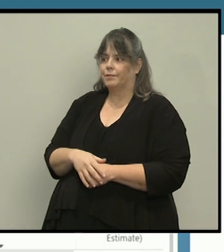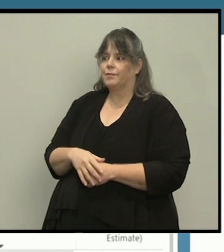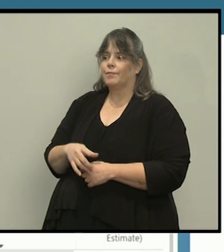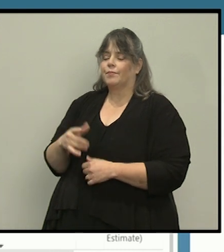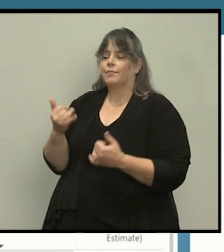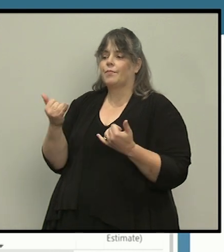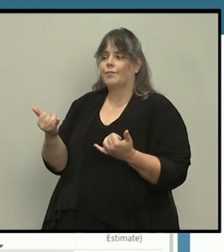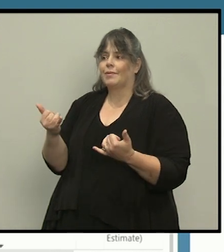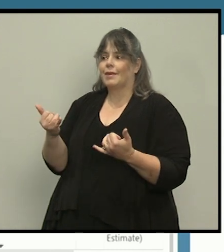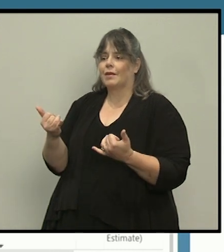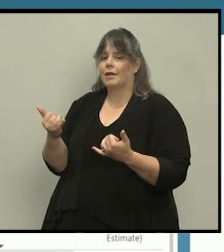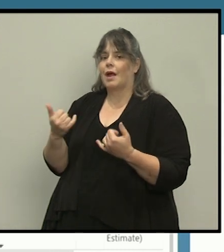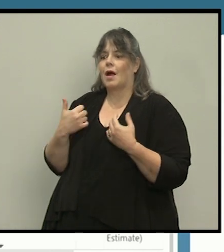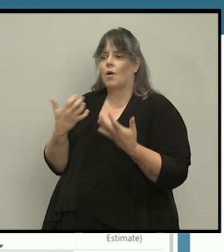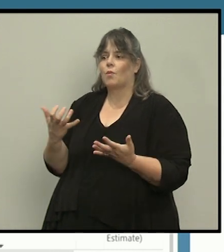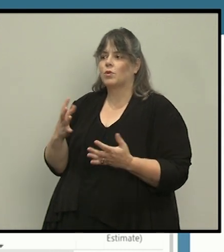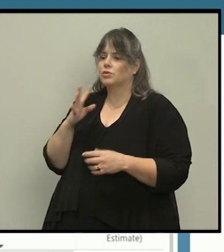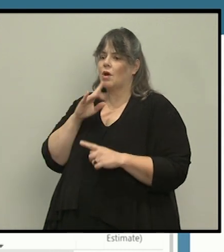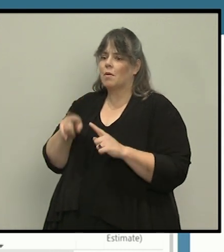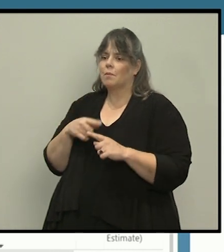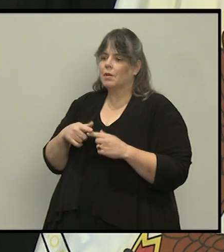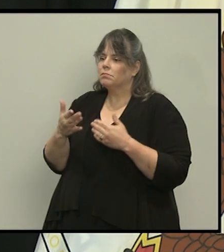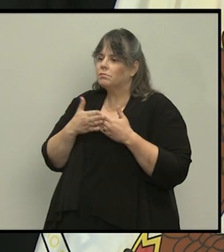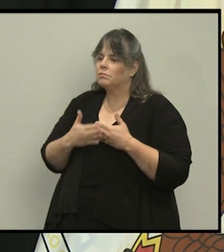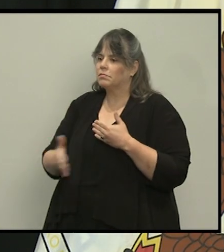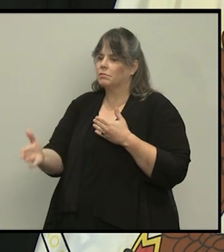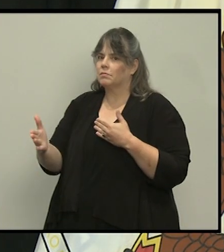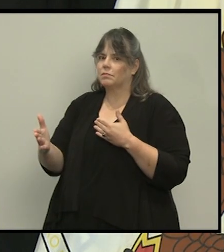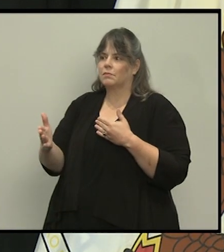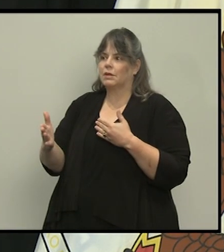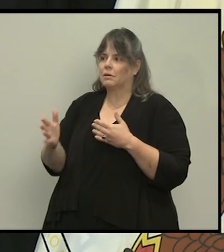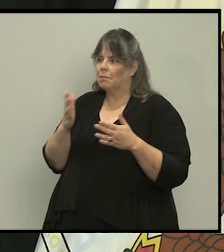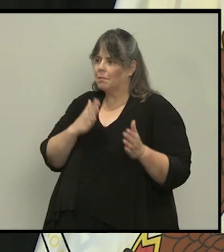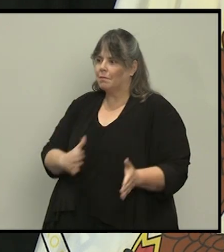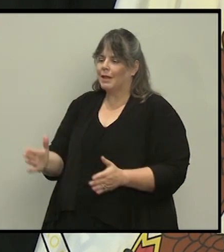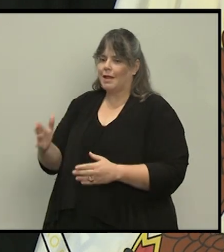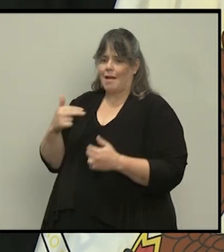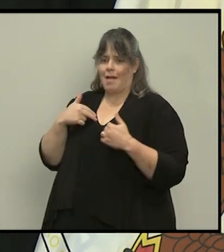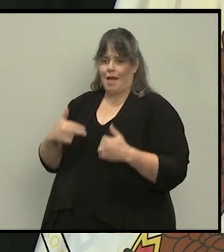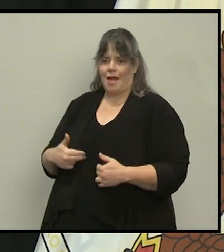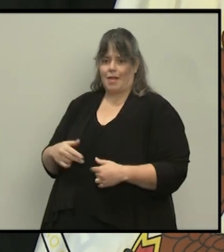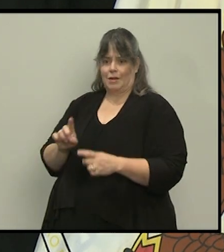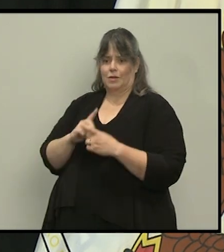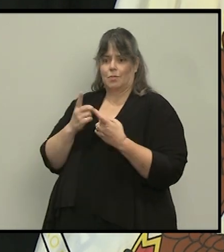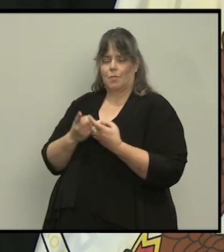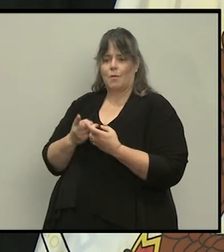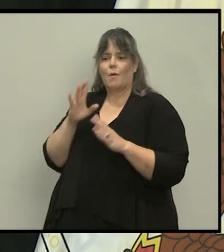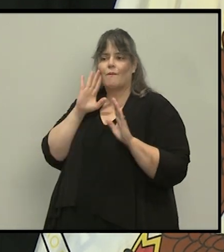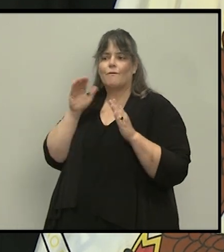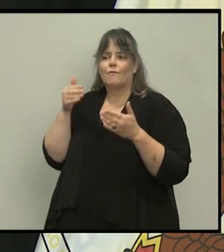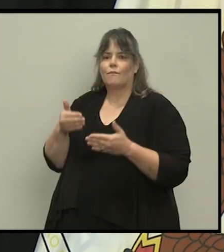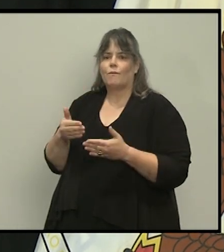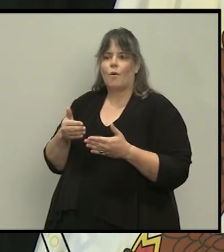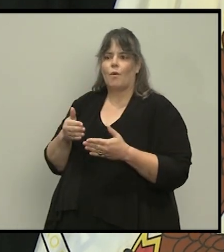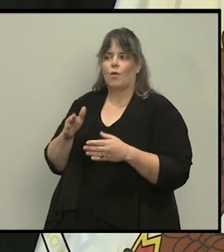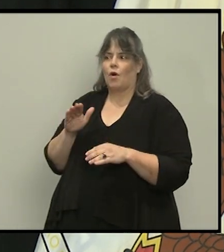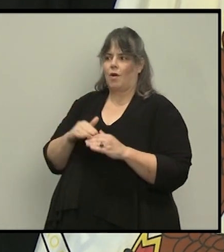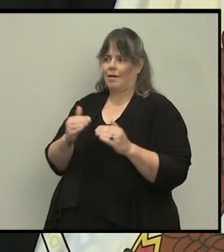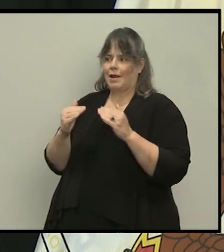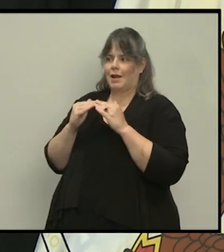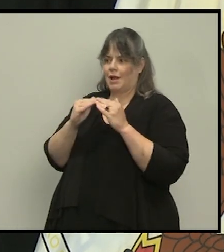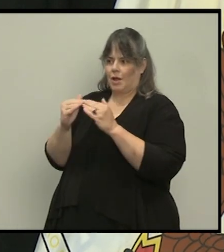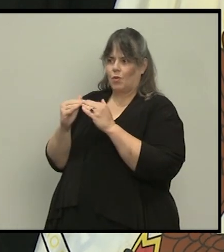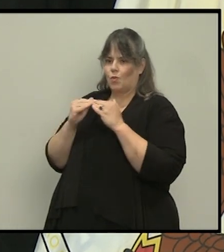Now, I would like to talk about our ongoing strategies at the Health Department to focus on equity in our coronavirus